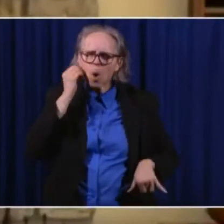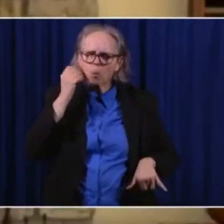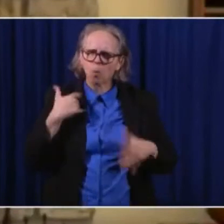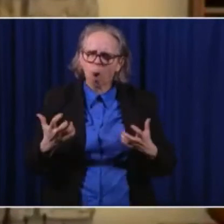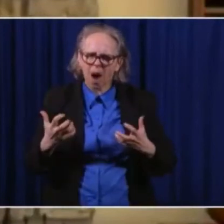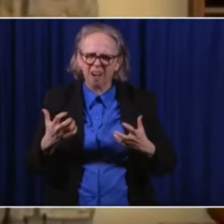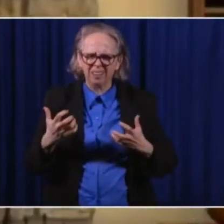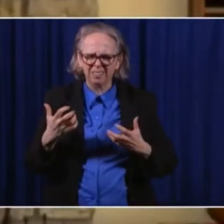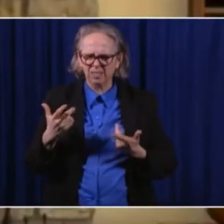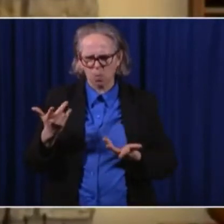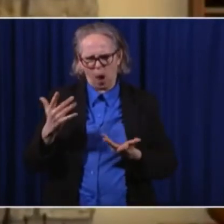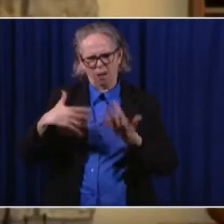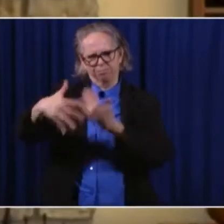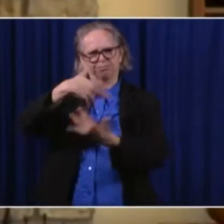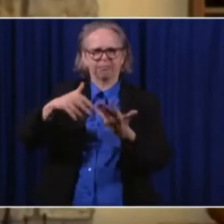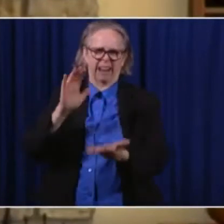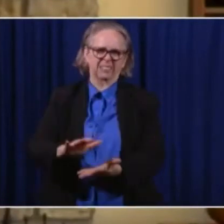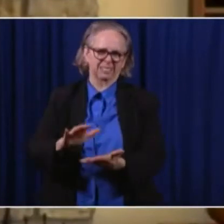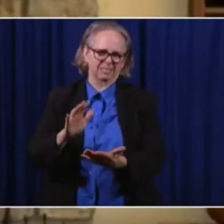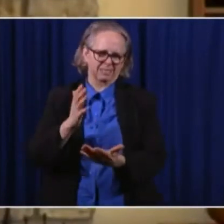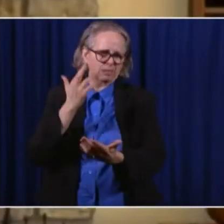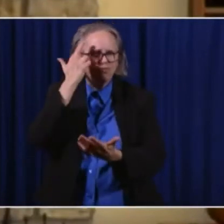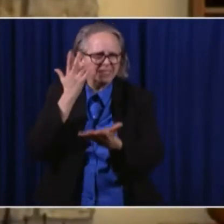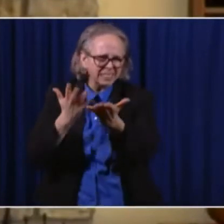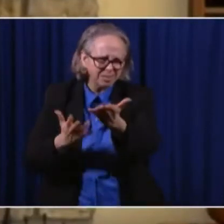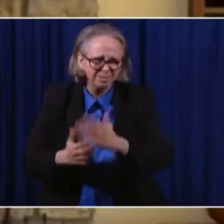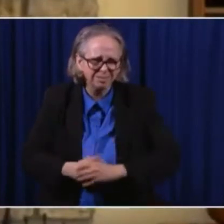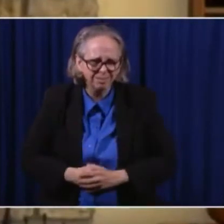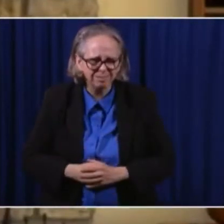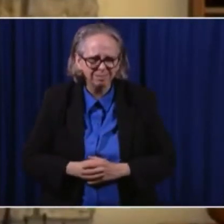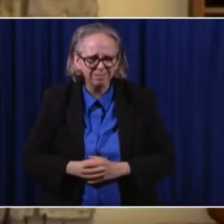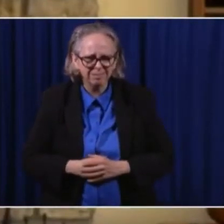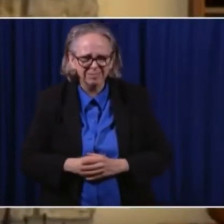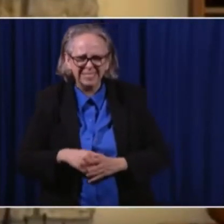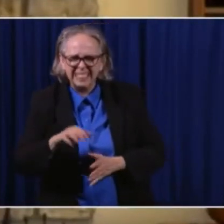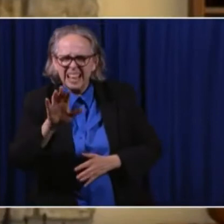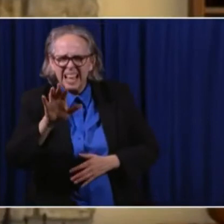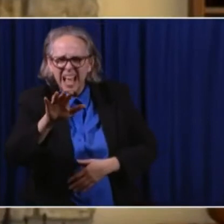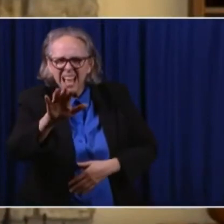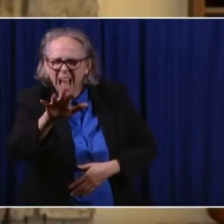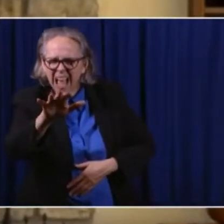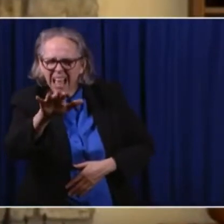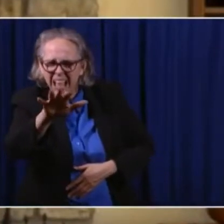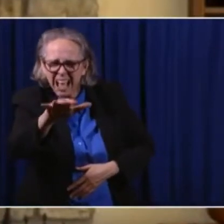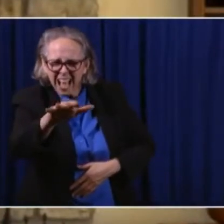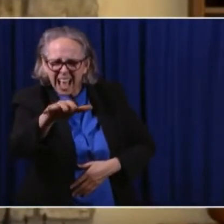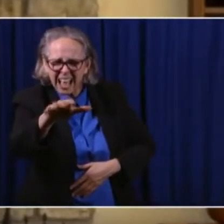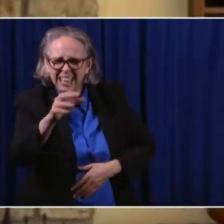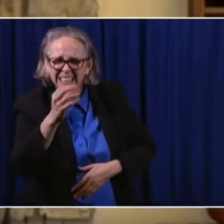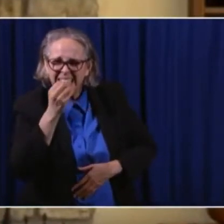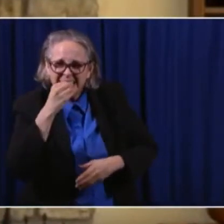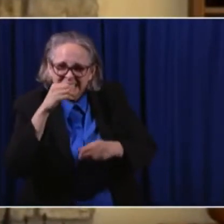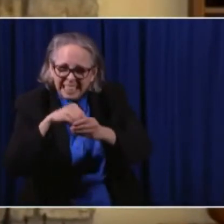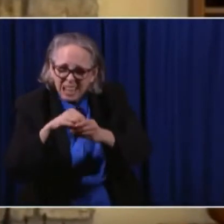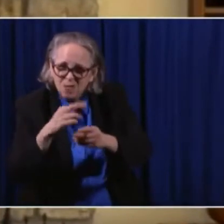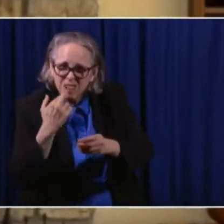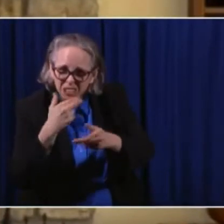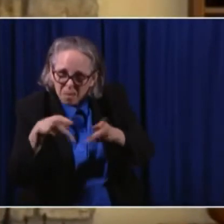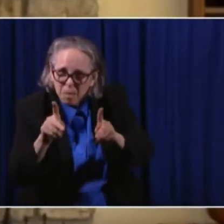time. So. Next question. I'm sorry, will dine-in still be permitted at restaurants past